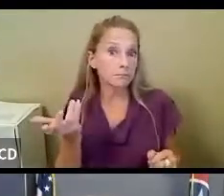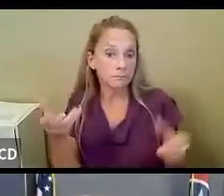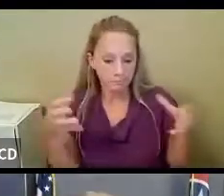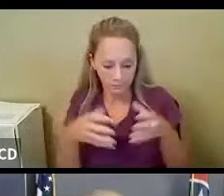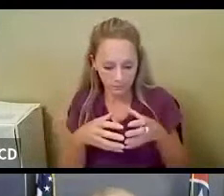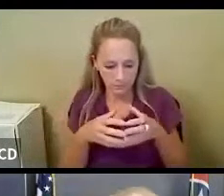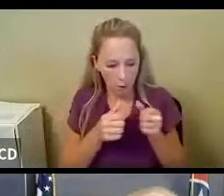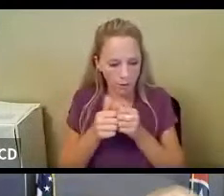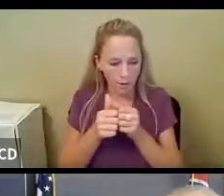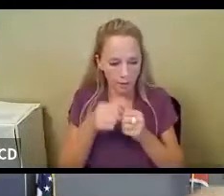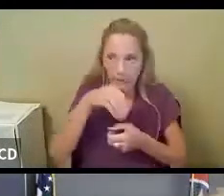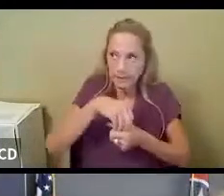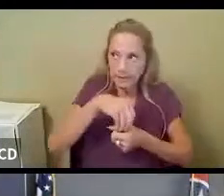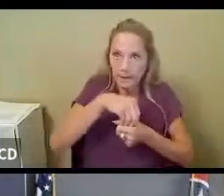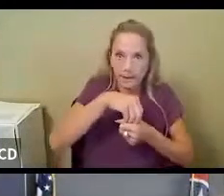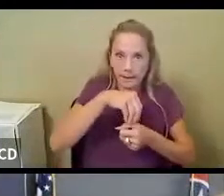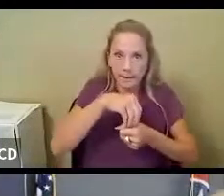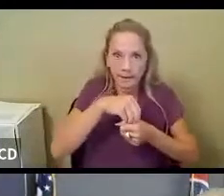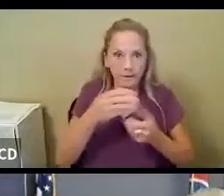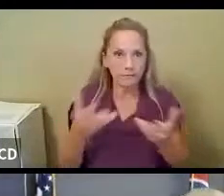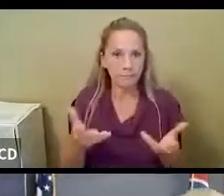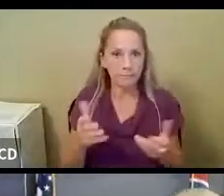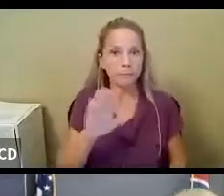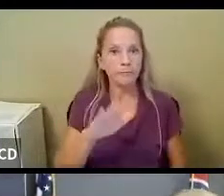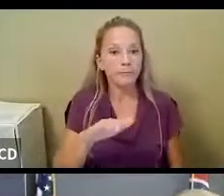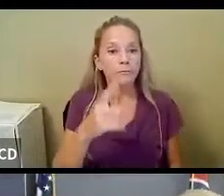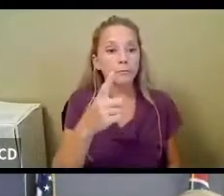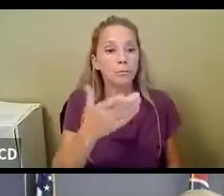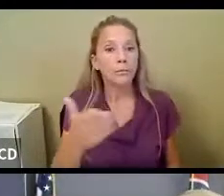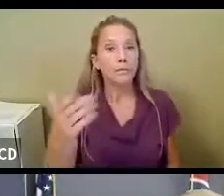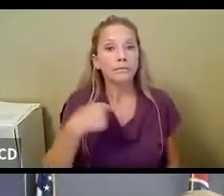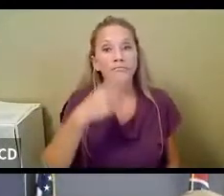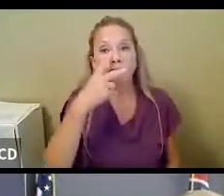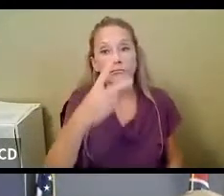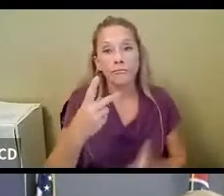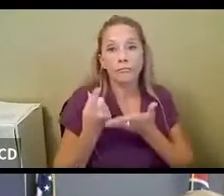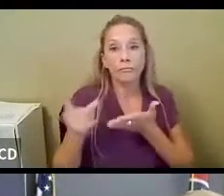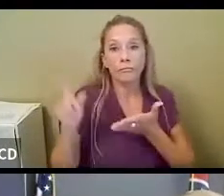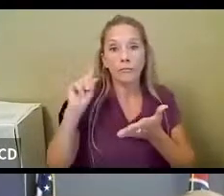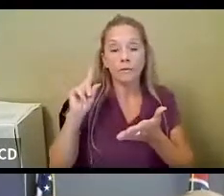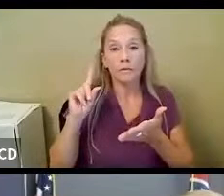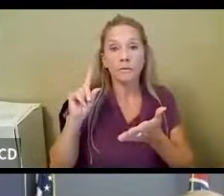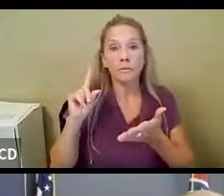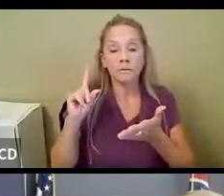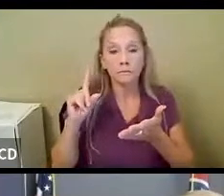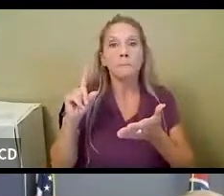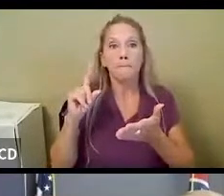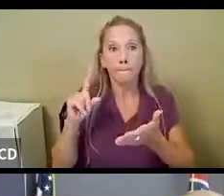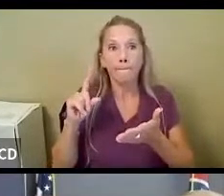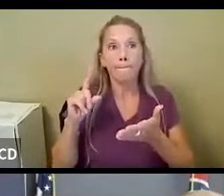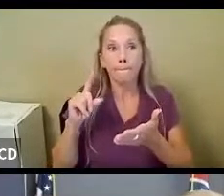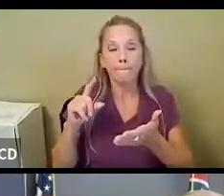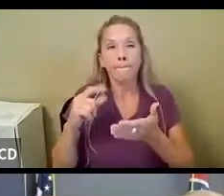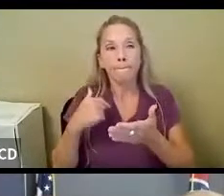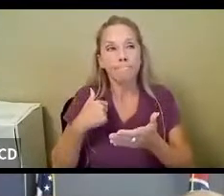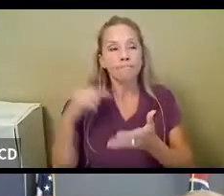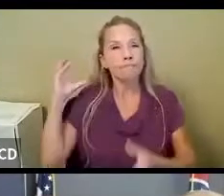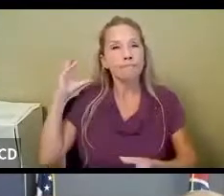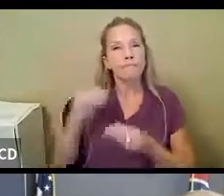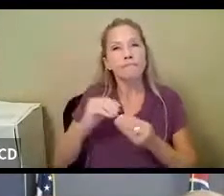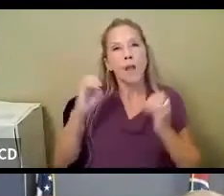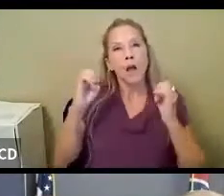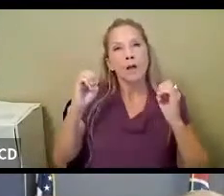One thing I'd like to say, based on what I saw last weekend, that made me change from an education only thought to